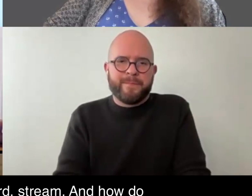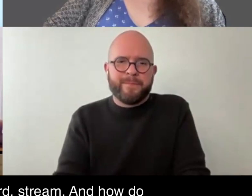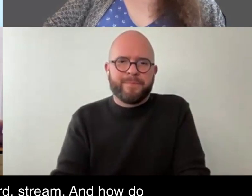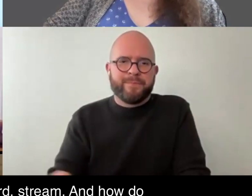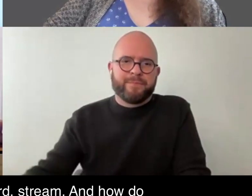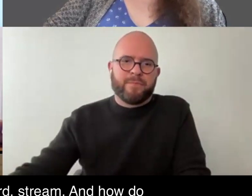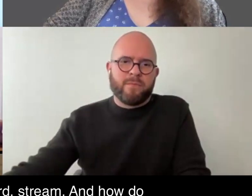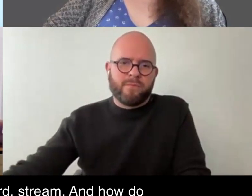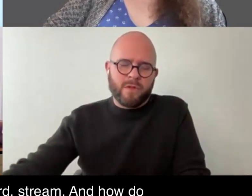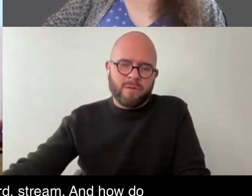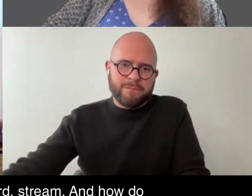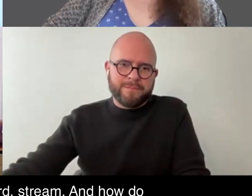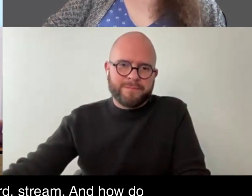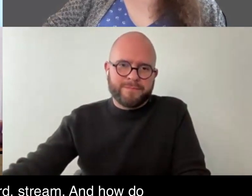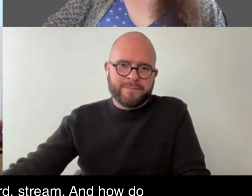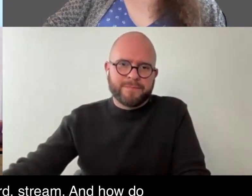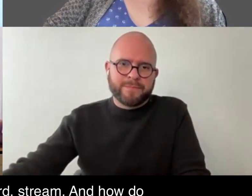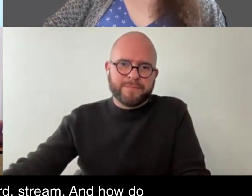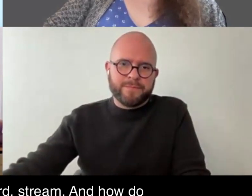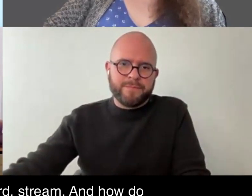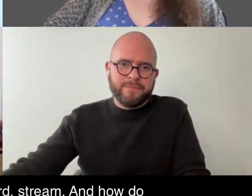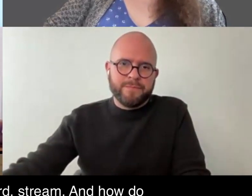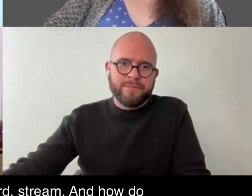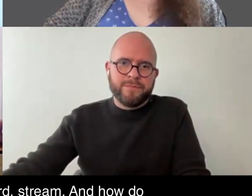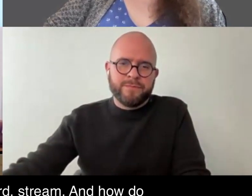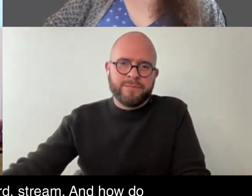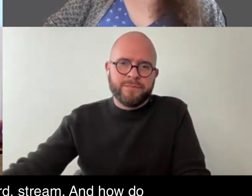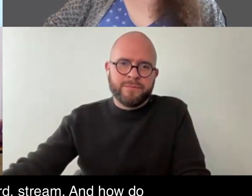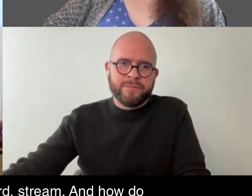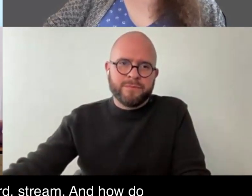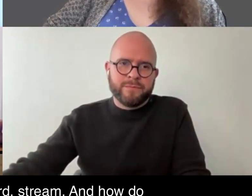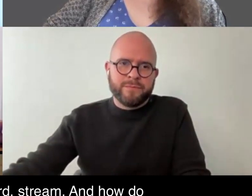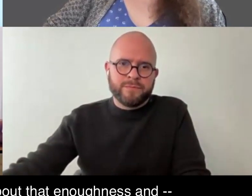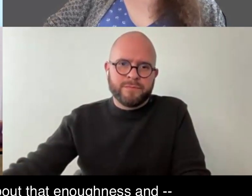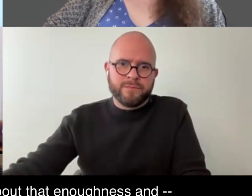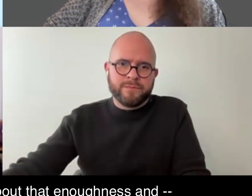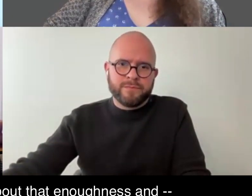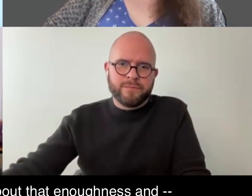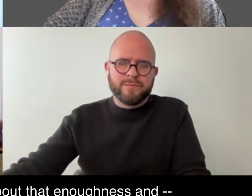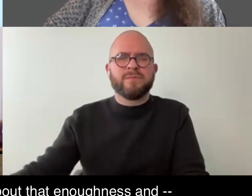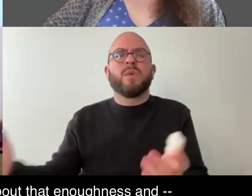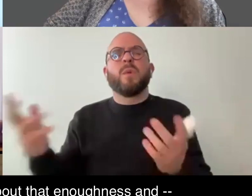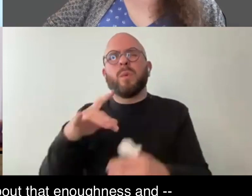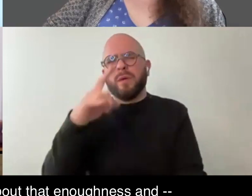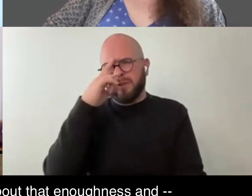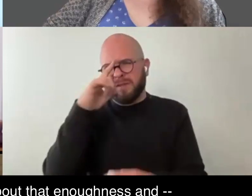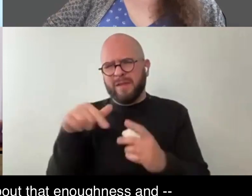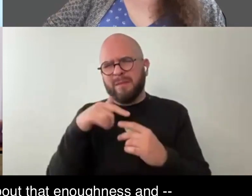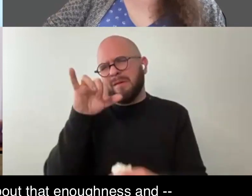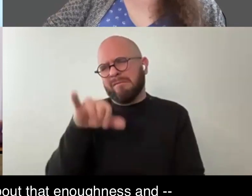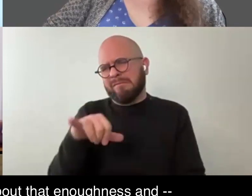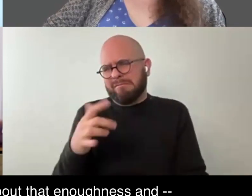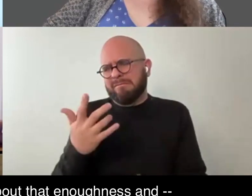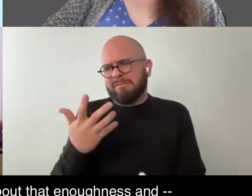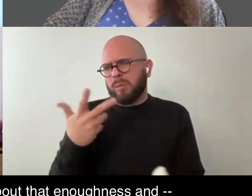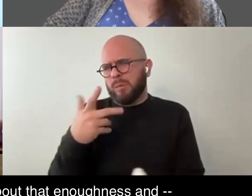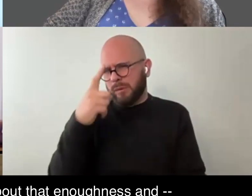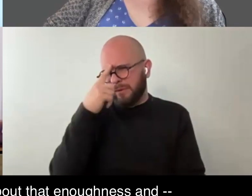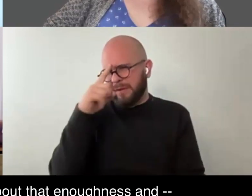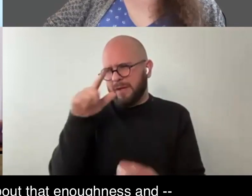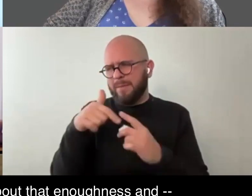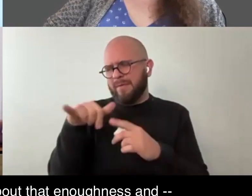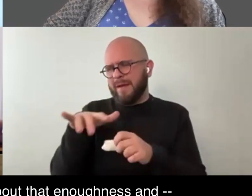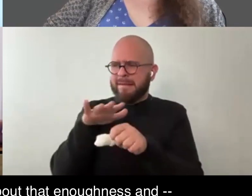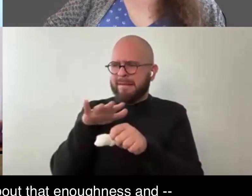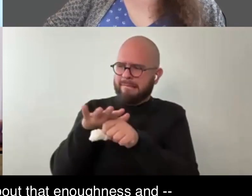And how do you think about, excuse me, how do you think about that? What do you think about that enoughness?